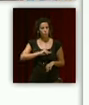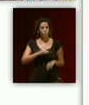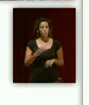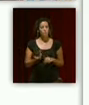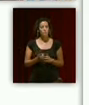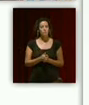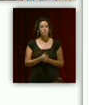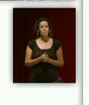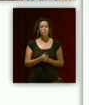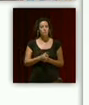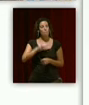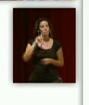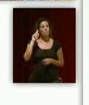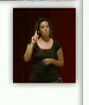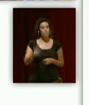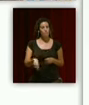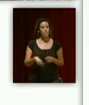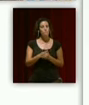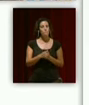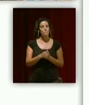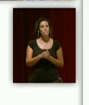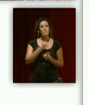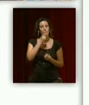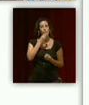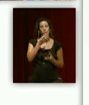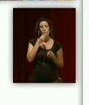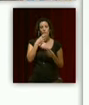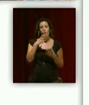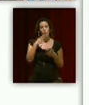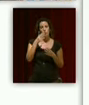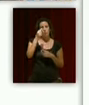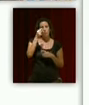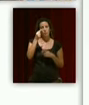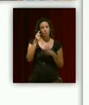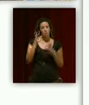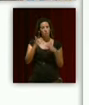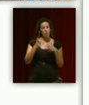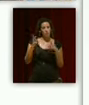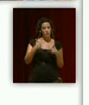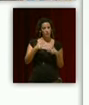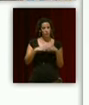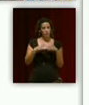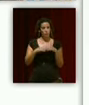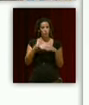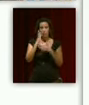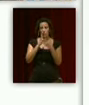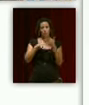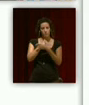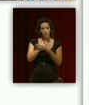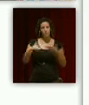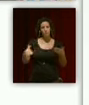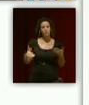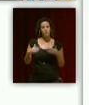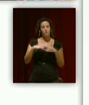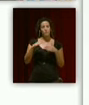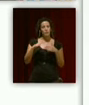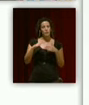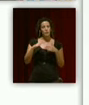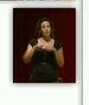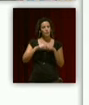quite quickly, that it doesn't interfere with their movements, and that it's actually quite useful. This is what we wanted to achieve. We need